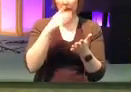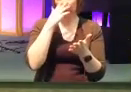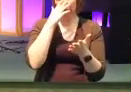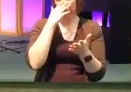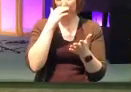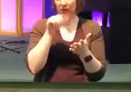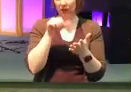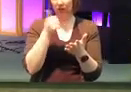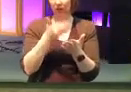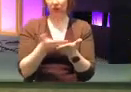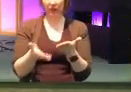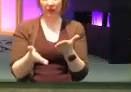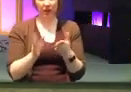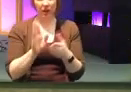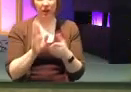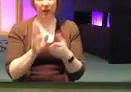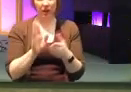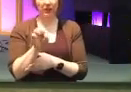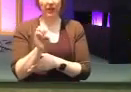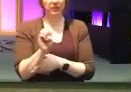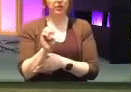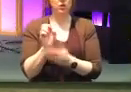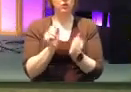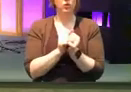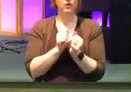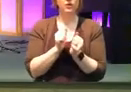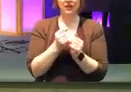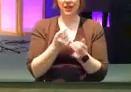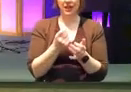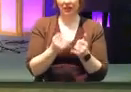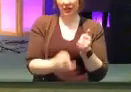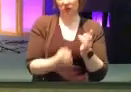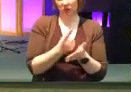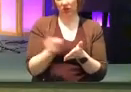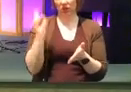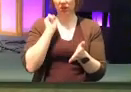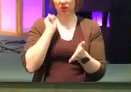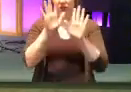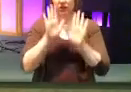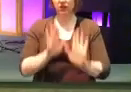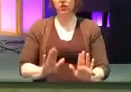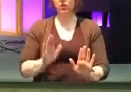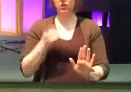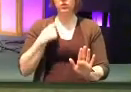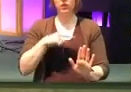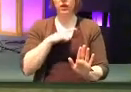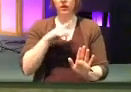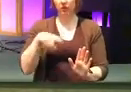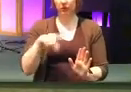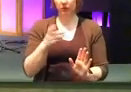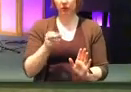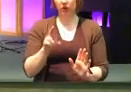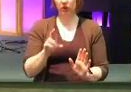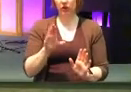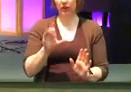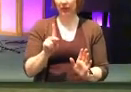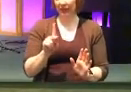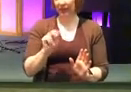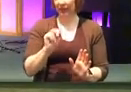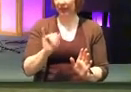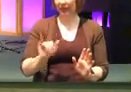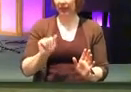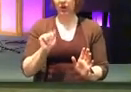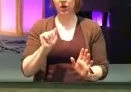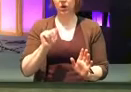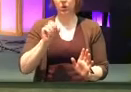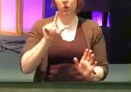just another quick update. With last Sunday. Last Sunday, we had Peter and Kayla Olson with us in